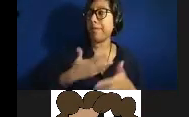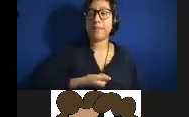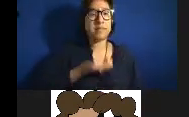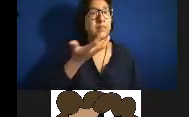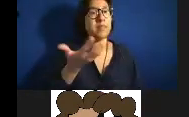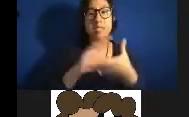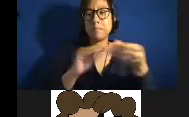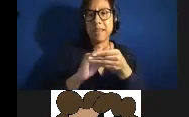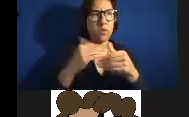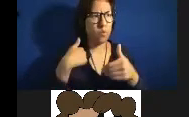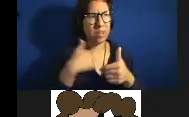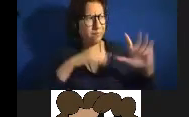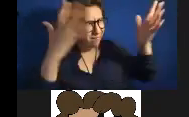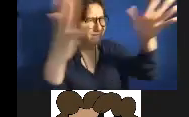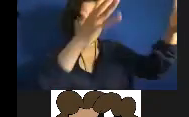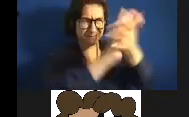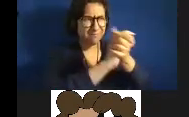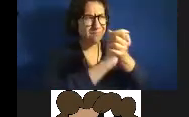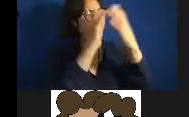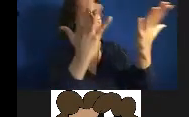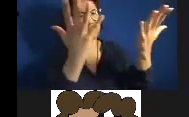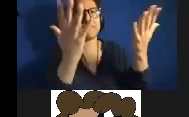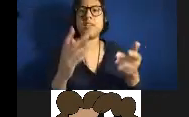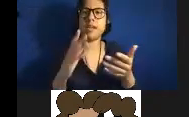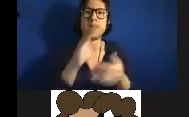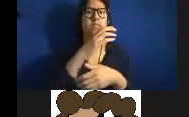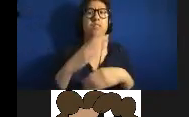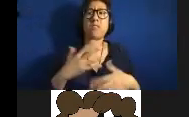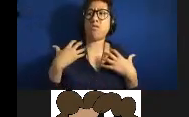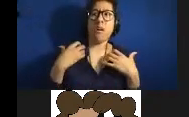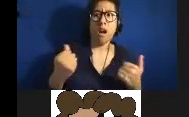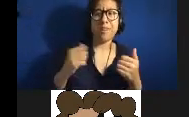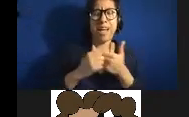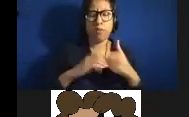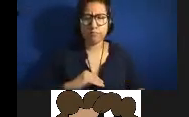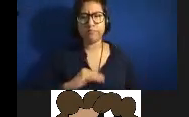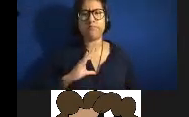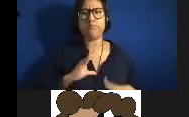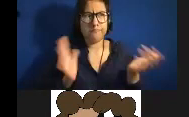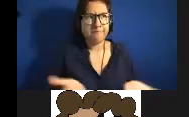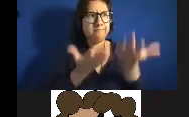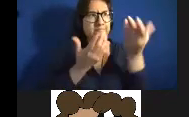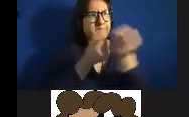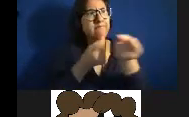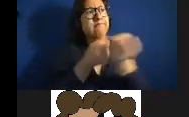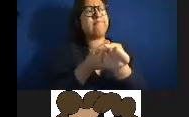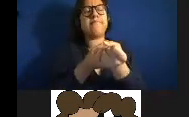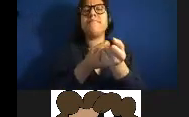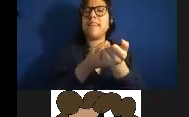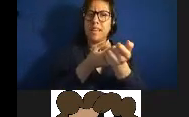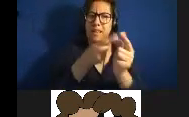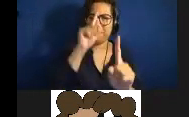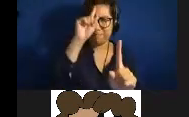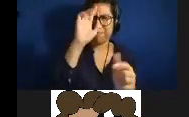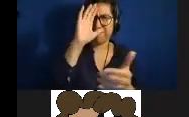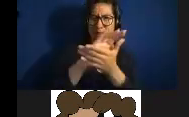know, just finding those other things to like build up their confidence, to build up the strength in them believing in who